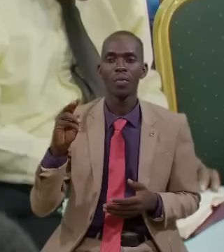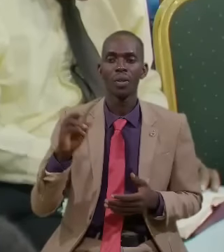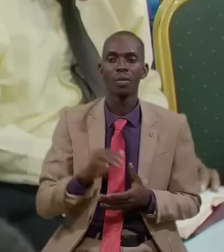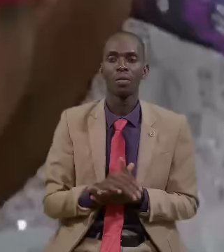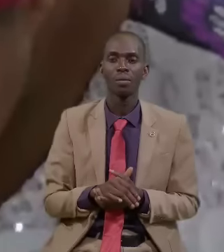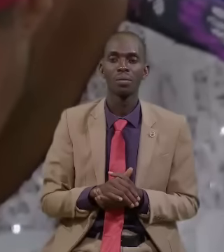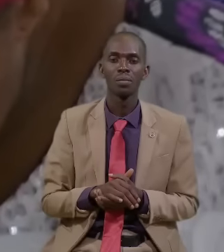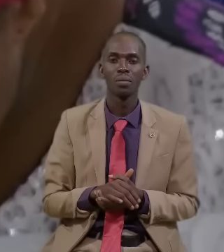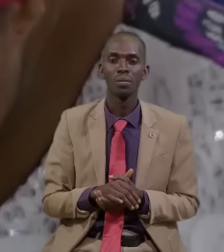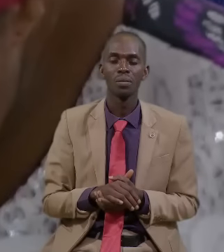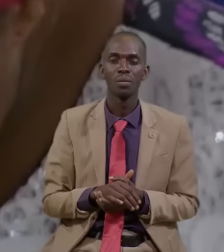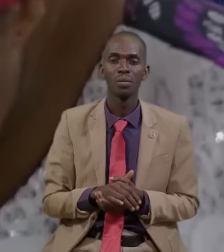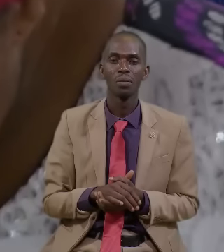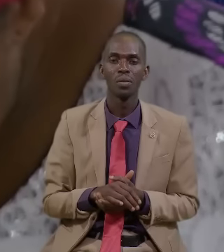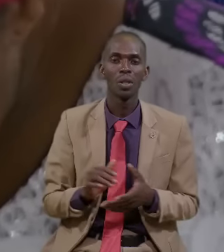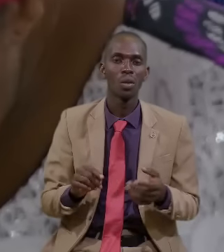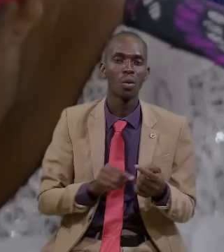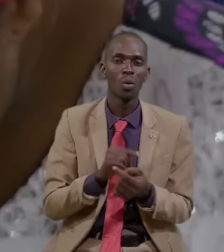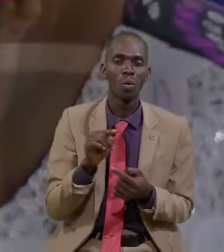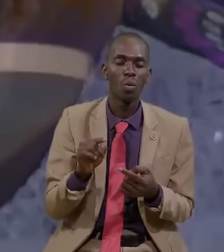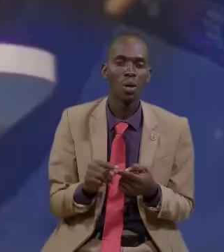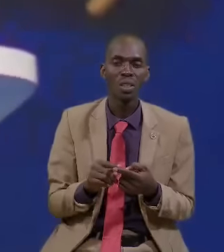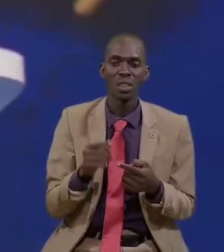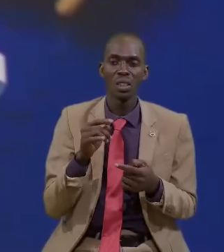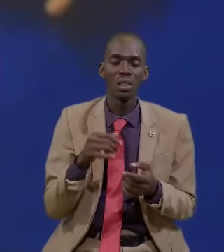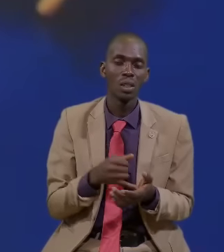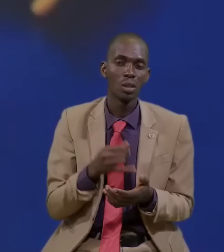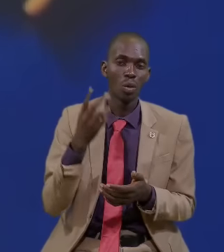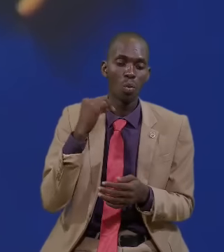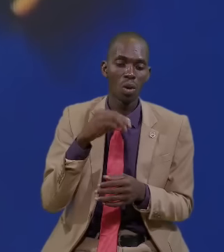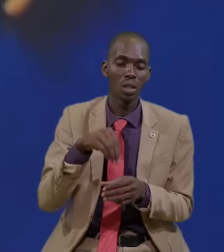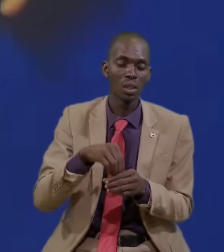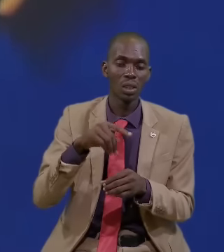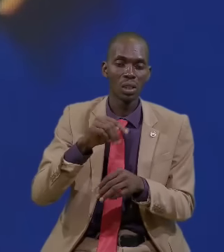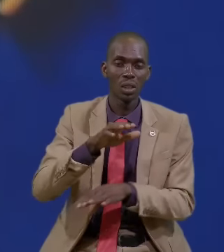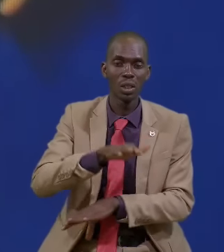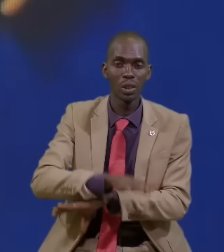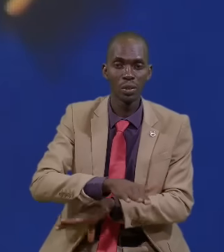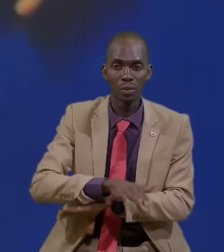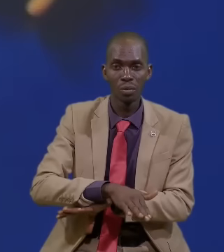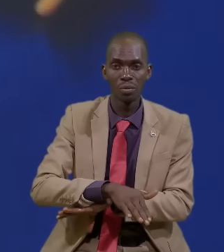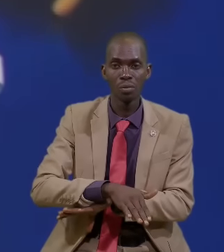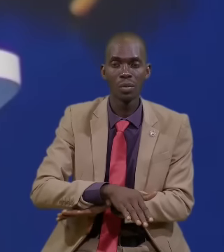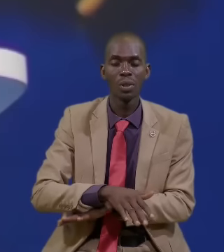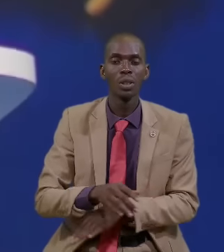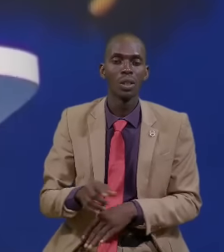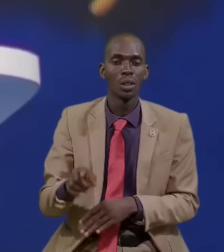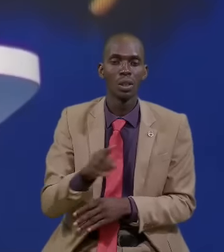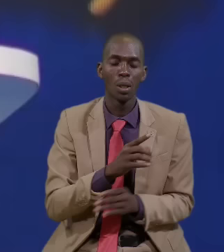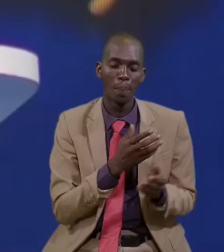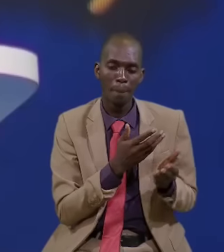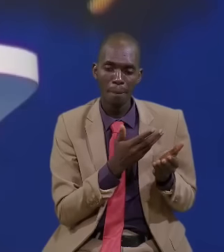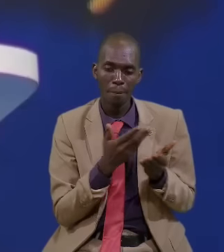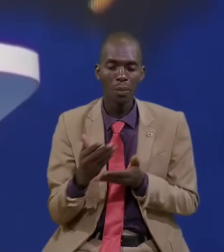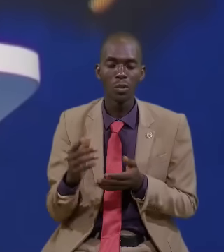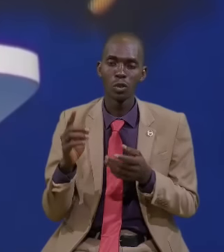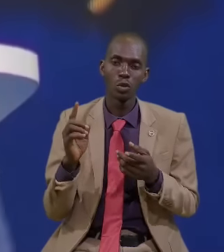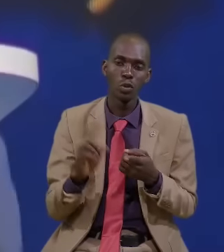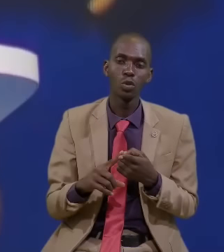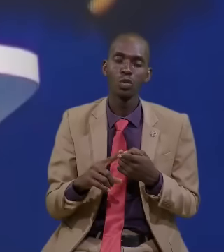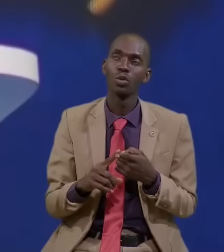verse 16, when the evening was come, they brought unto him many that